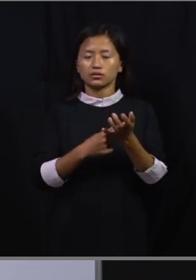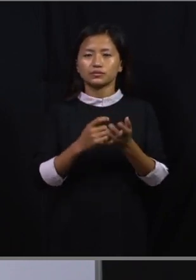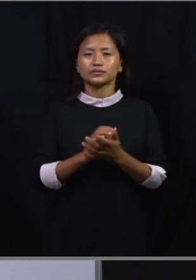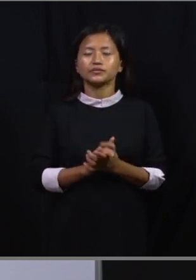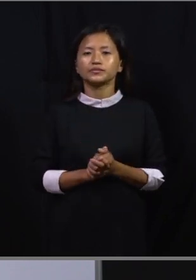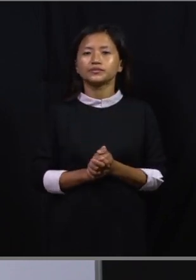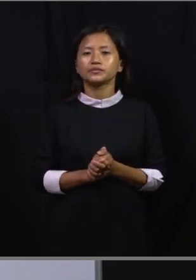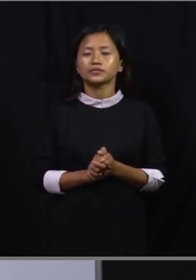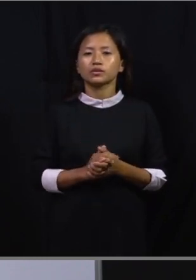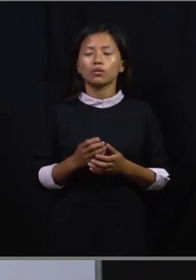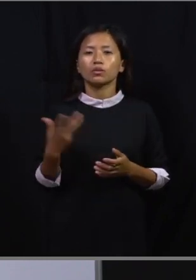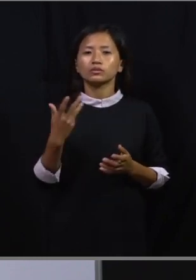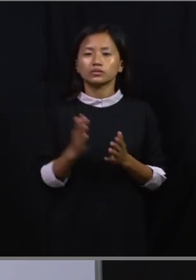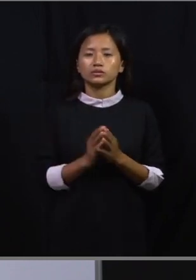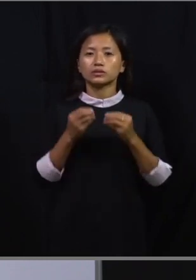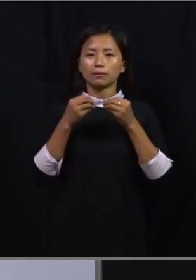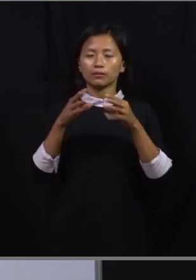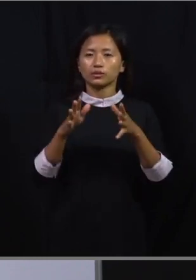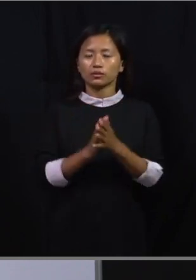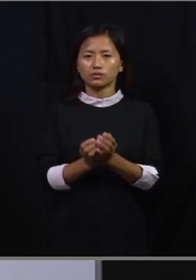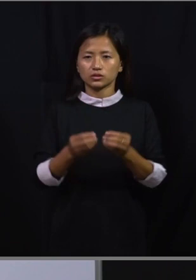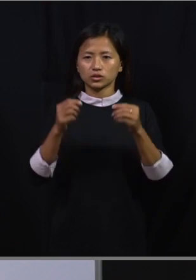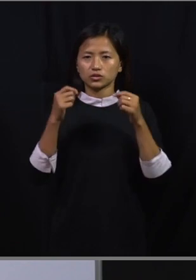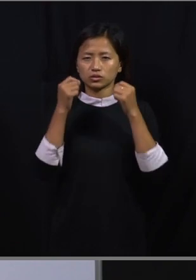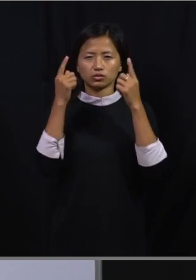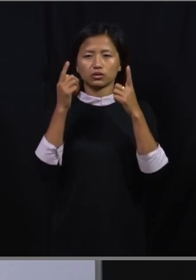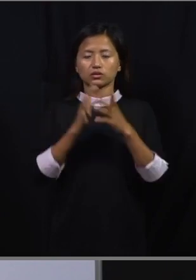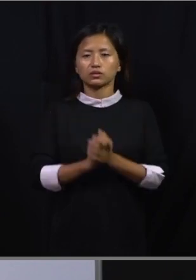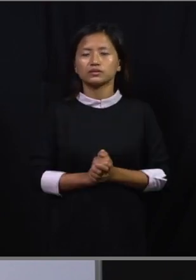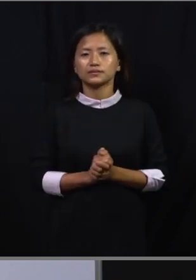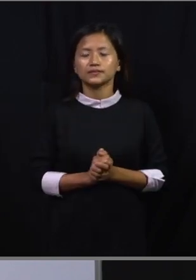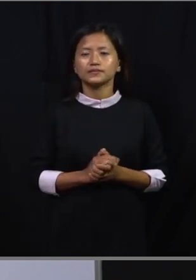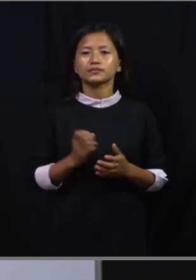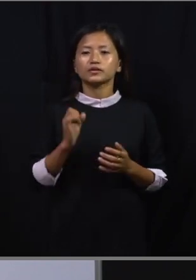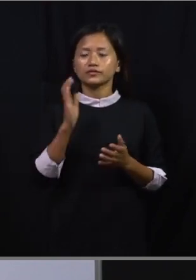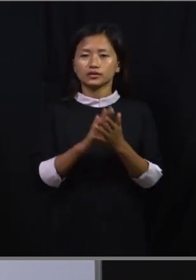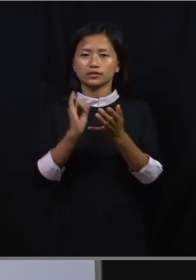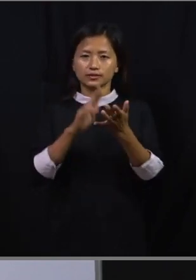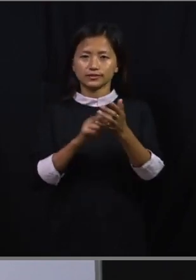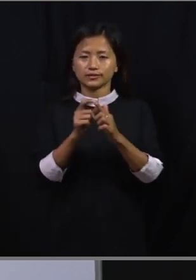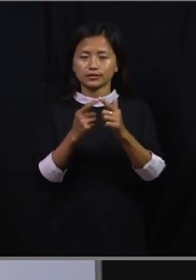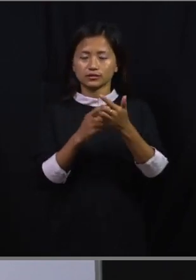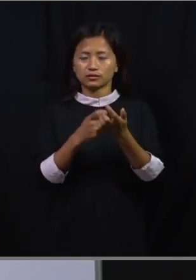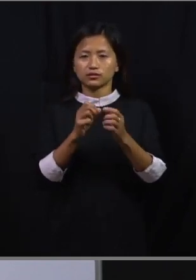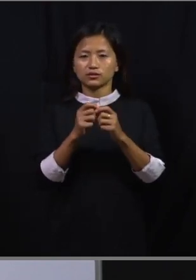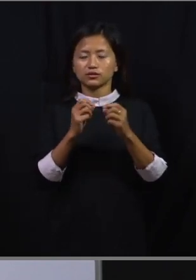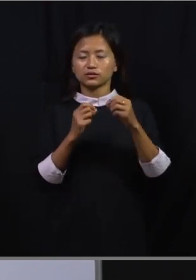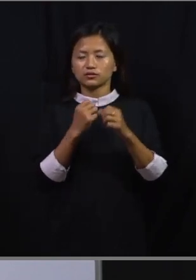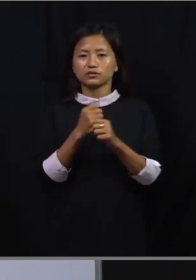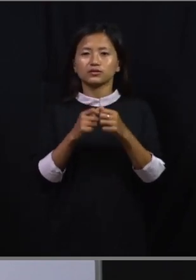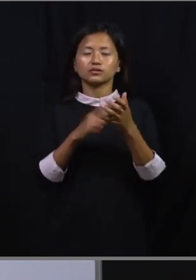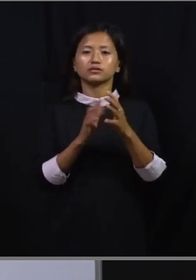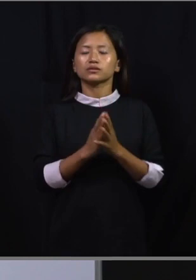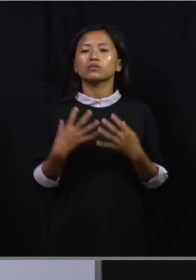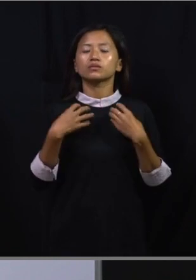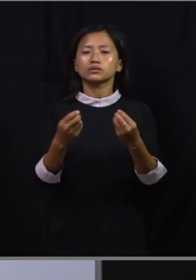Okay, what was that shock or what was that blow? In Russia, after the disintegration of the Soviet Union, she wanted